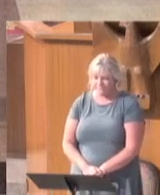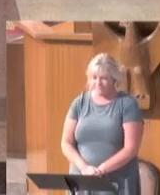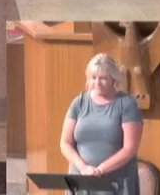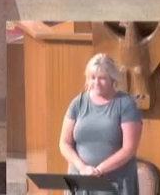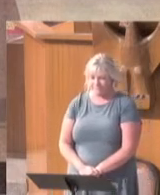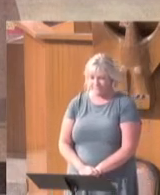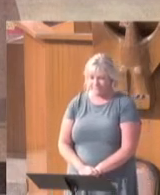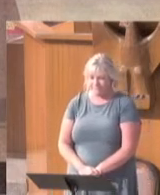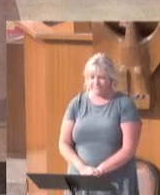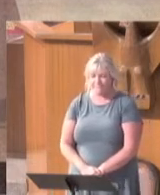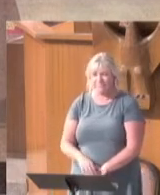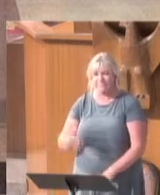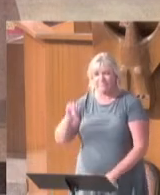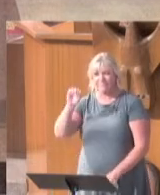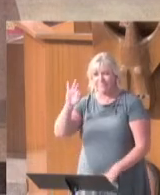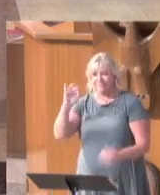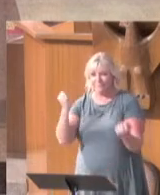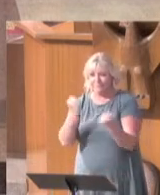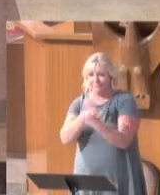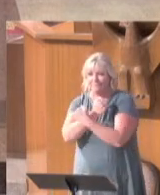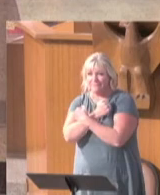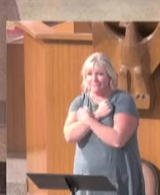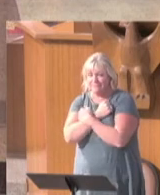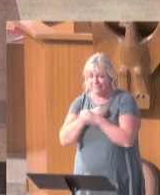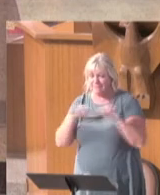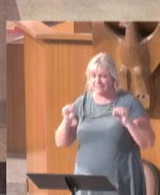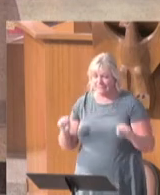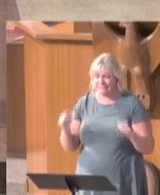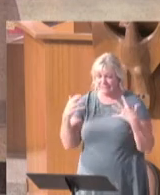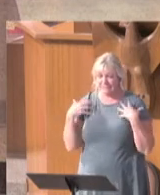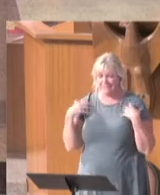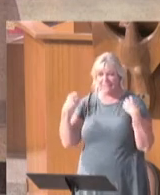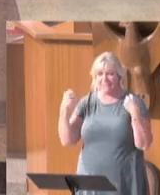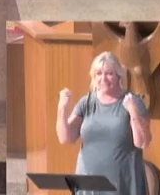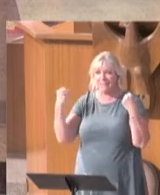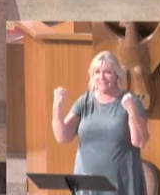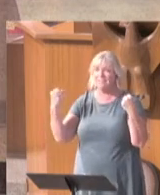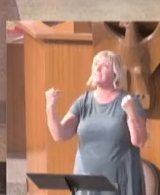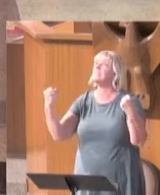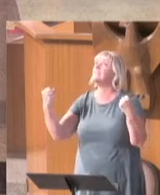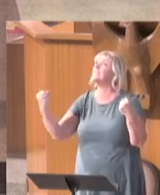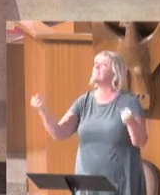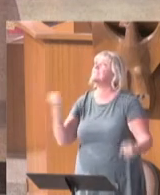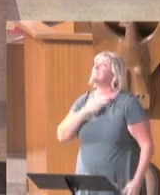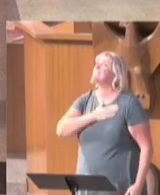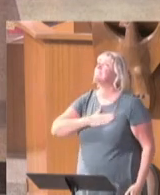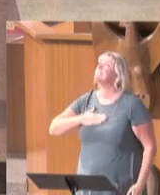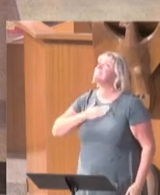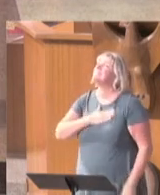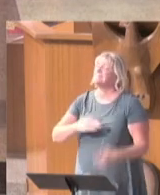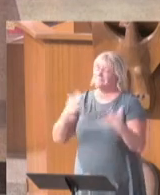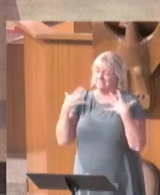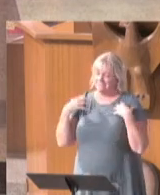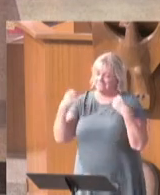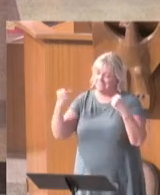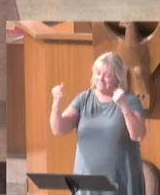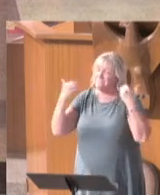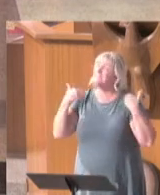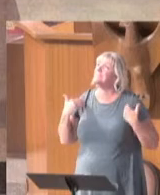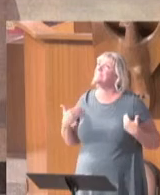bridge. If love can heal, heal